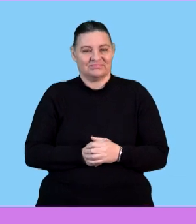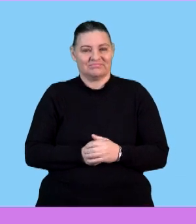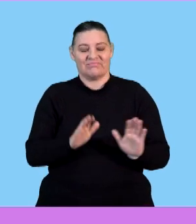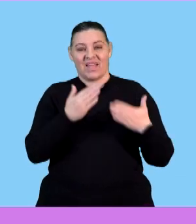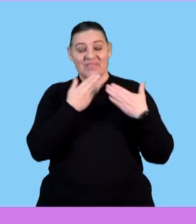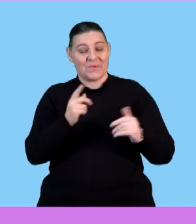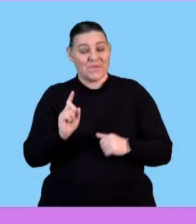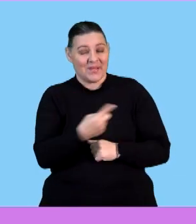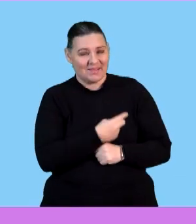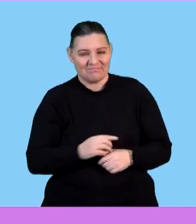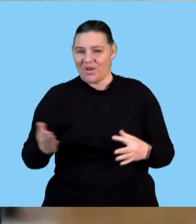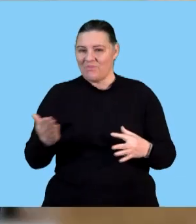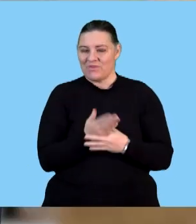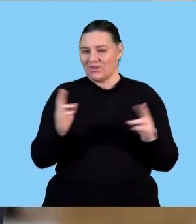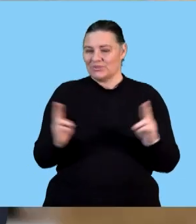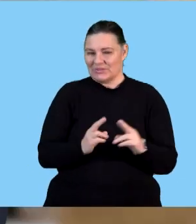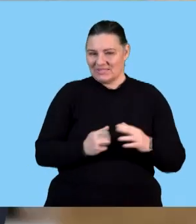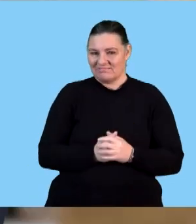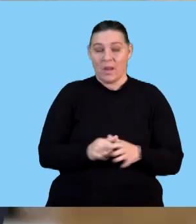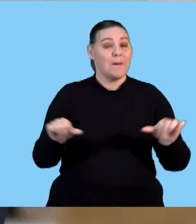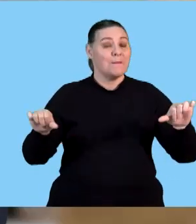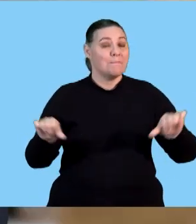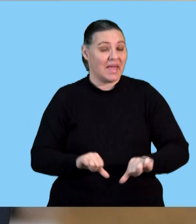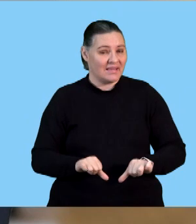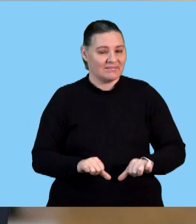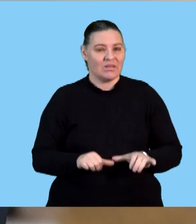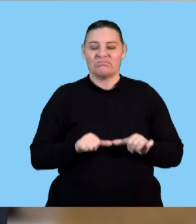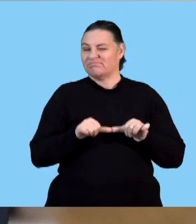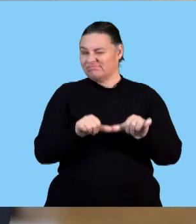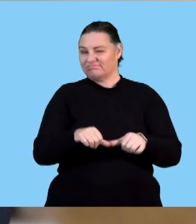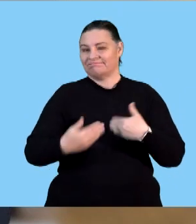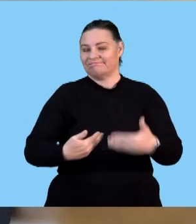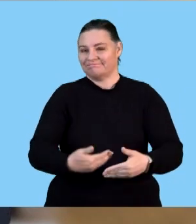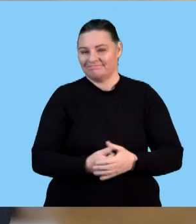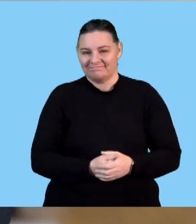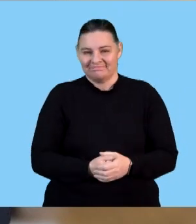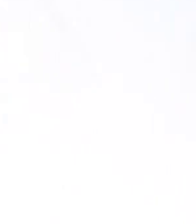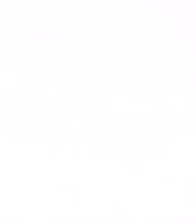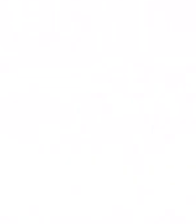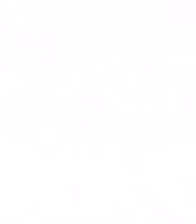Thank you, everyone. Let's take a short break. When we get back, we'll push along.